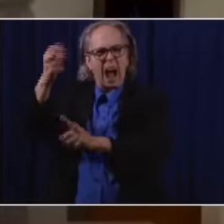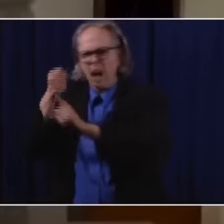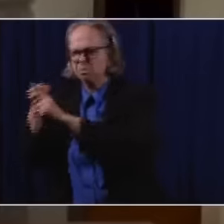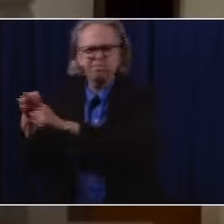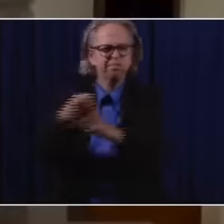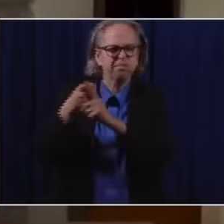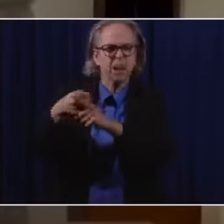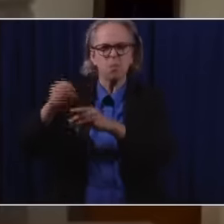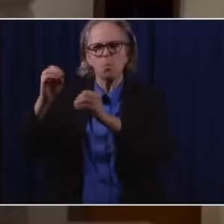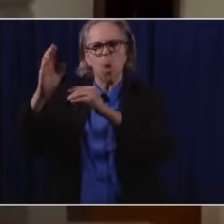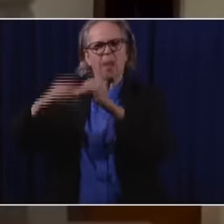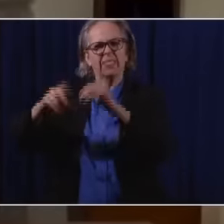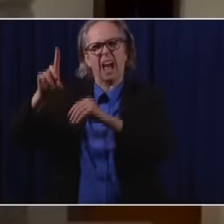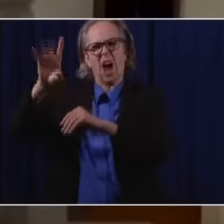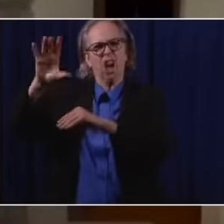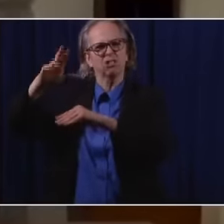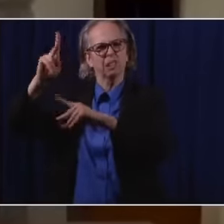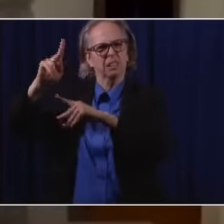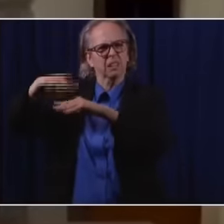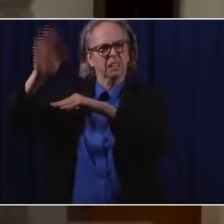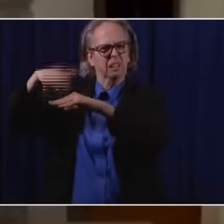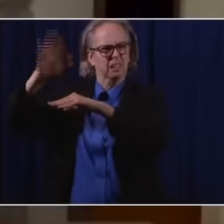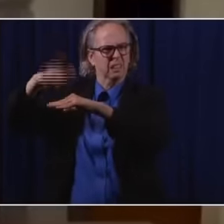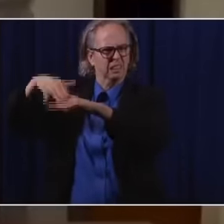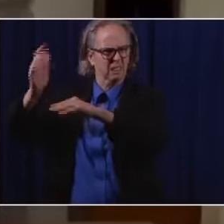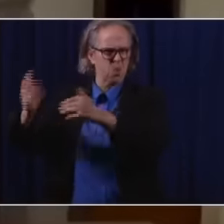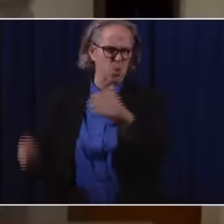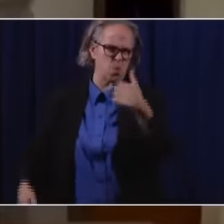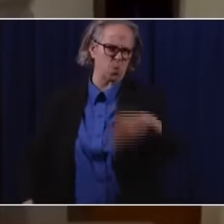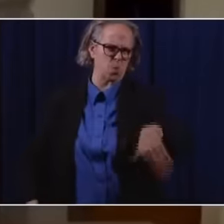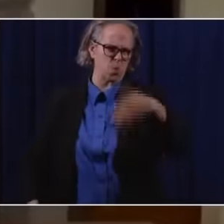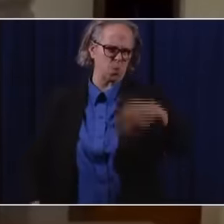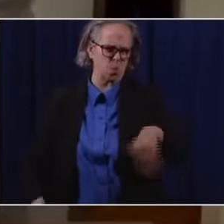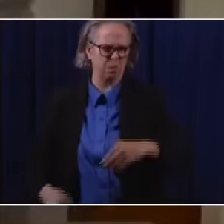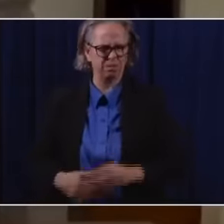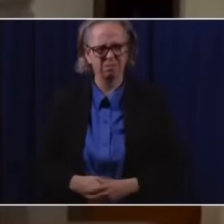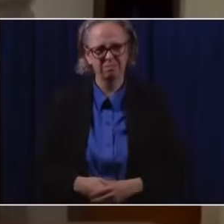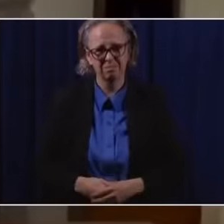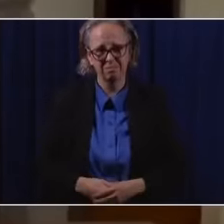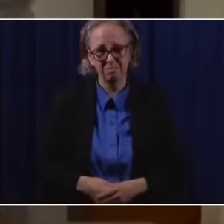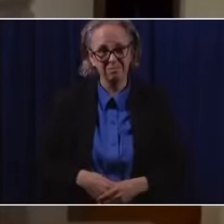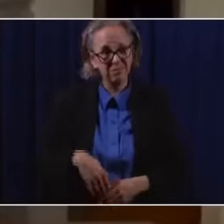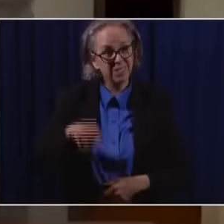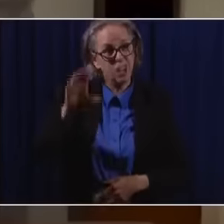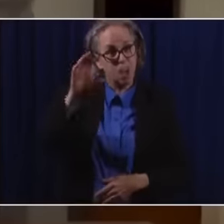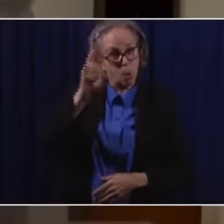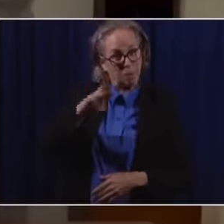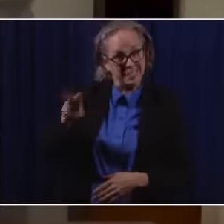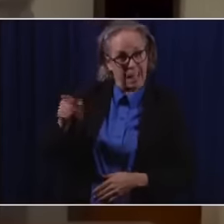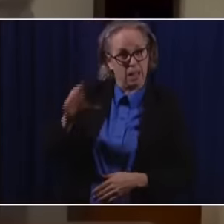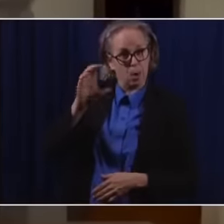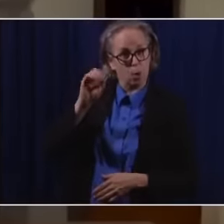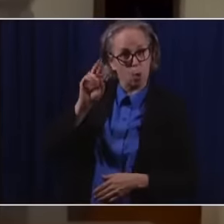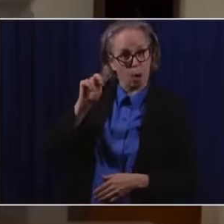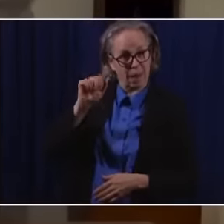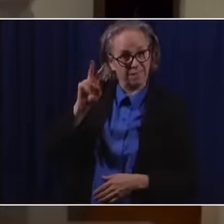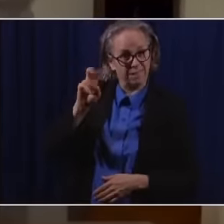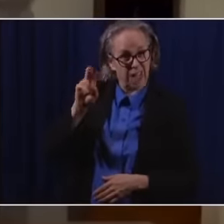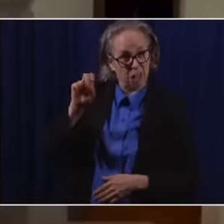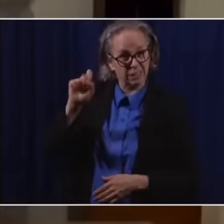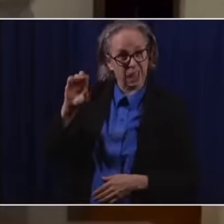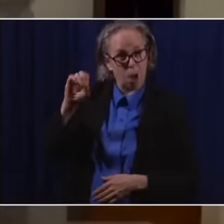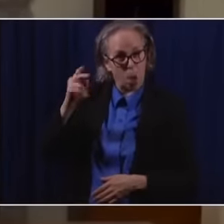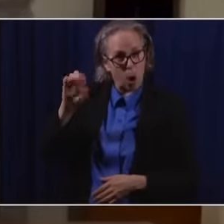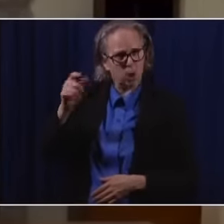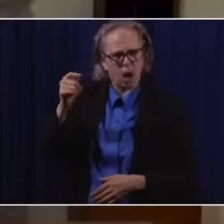As always, these slides will be posted to our coronavirus.ohio.gov website if you would like to take a closer look at the list. Let's